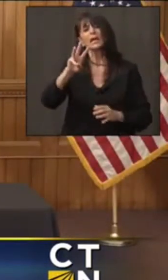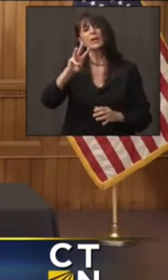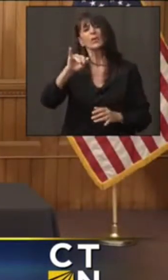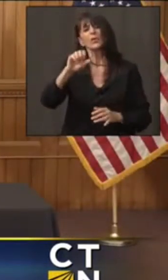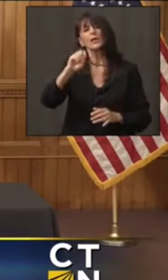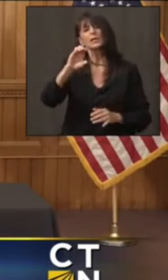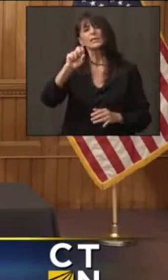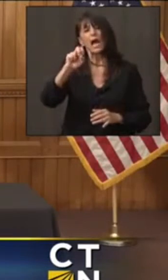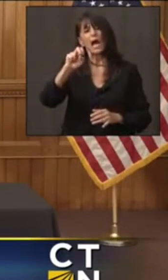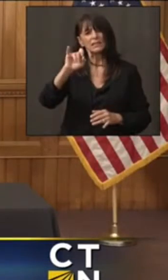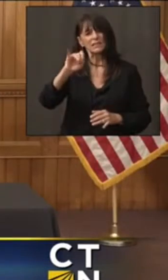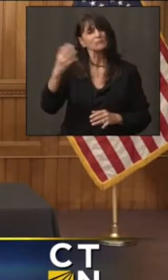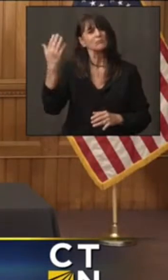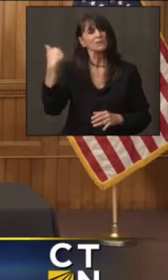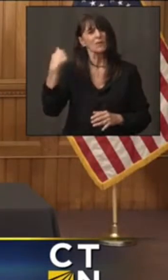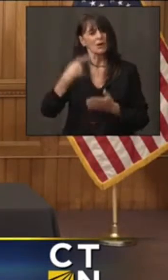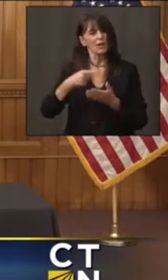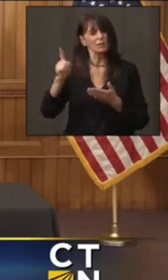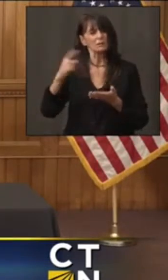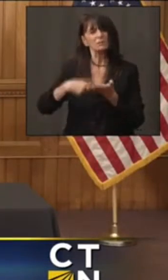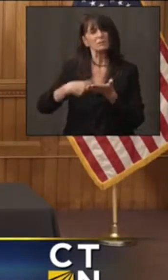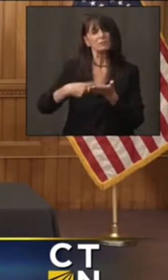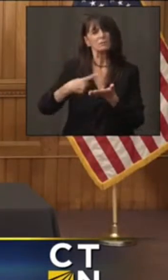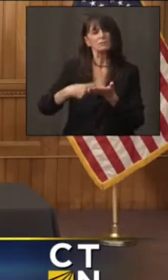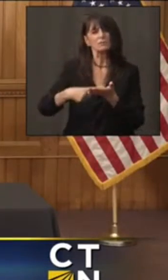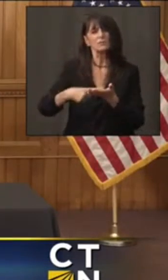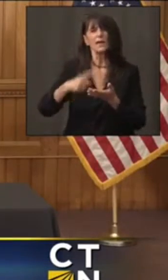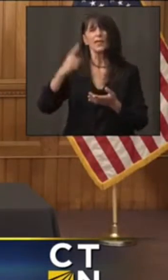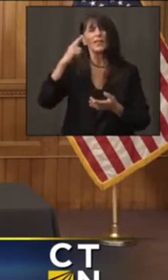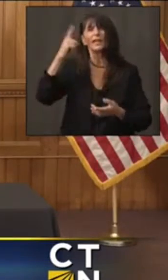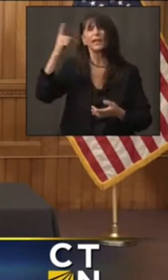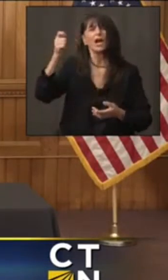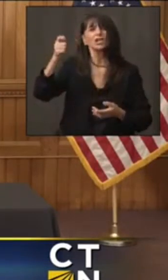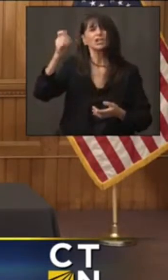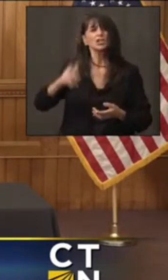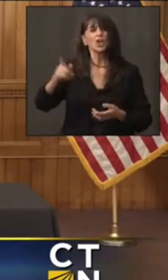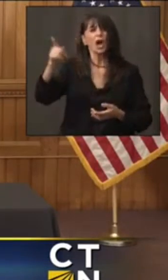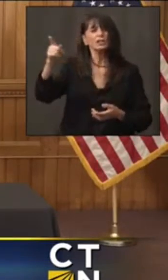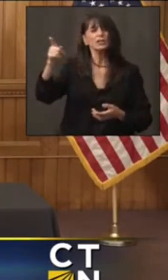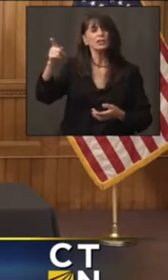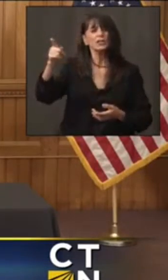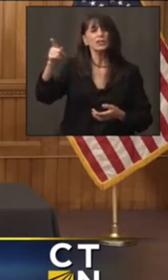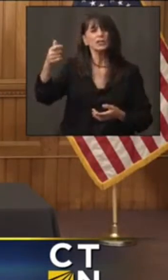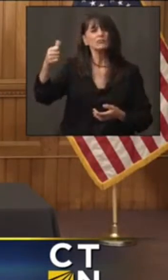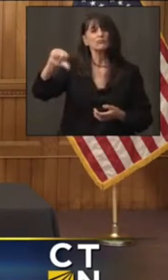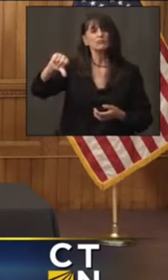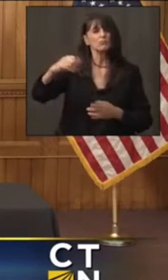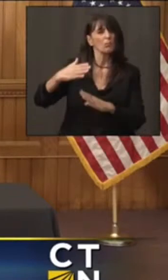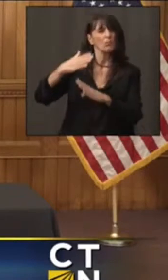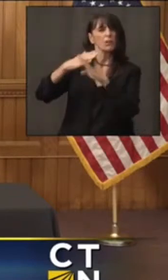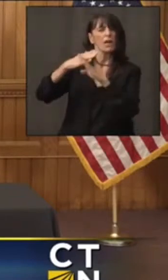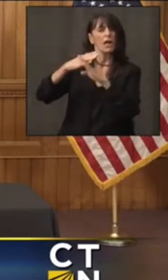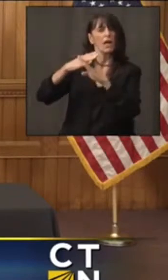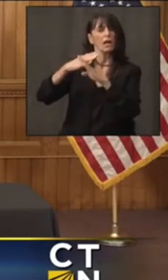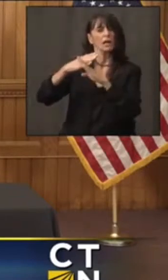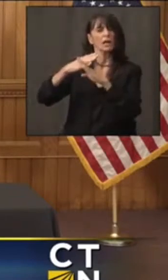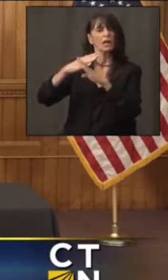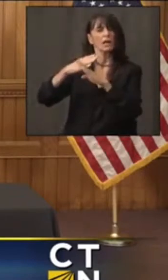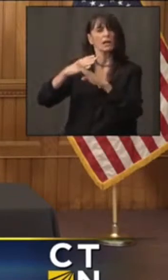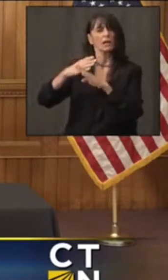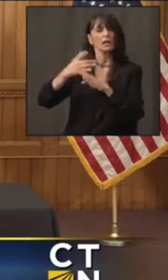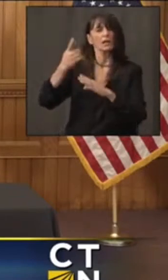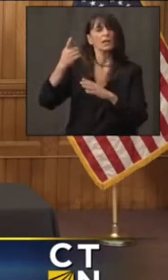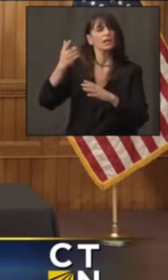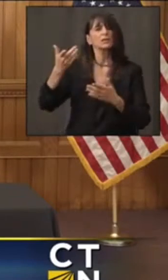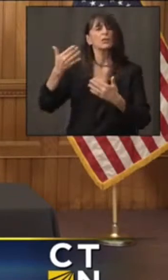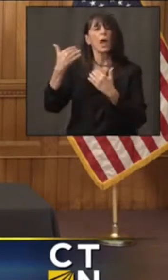This past week, a judge there struck down or blocked an effort by the governor there to sort of limit